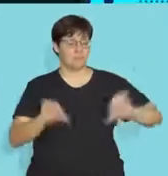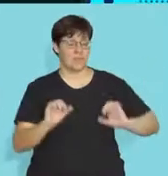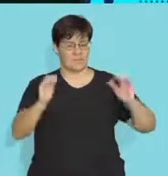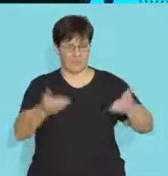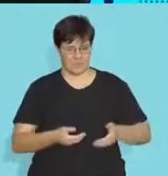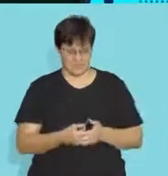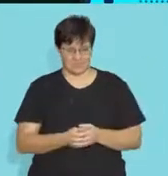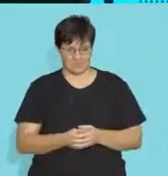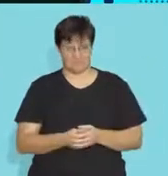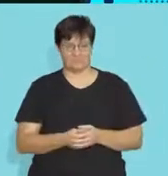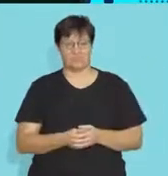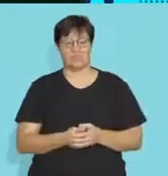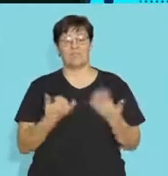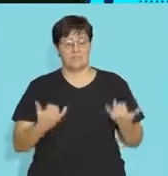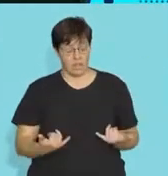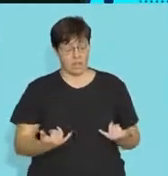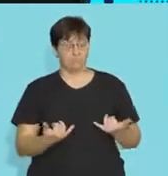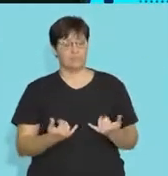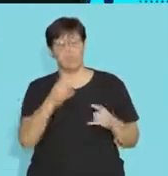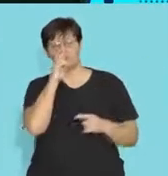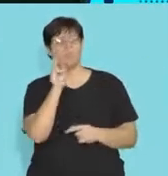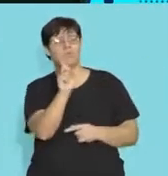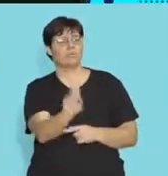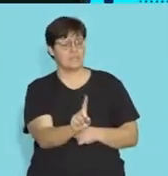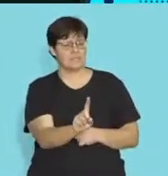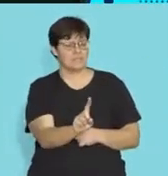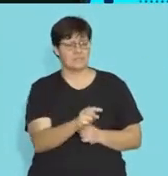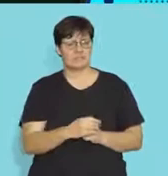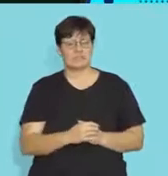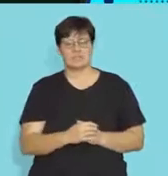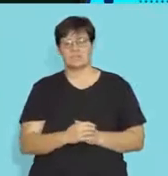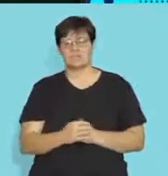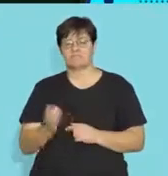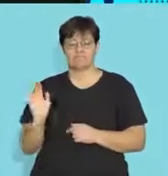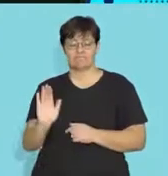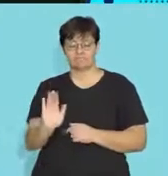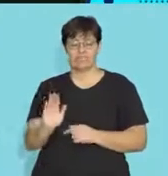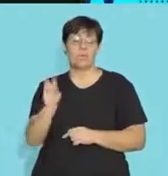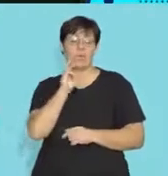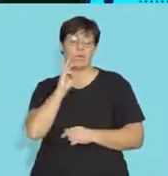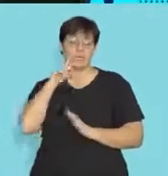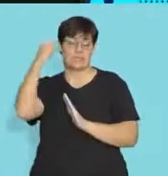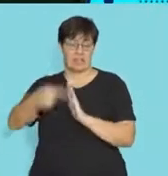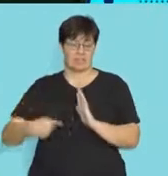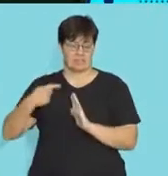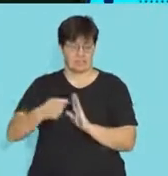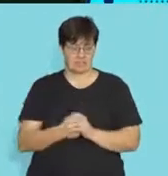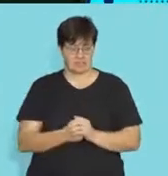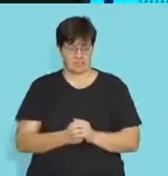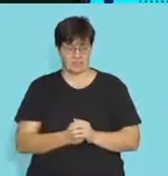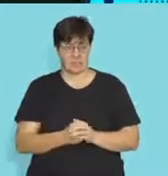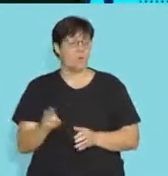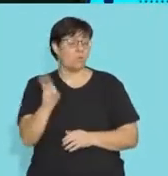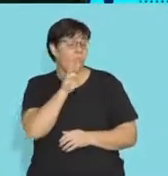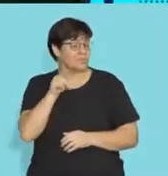Welcome back, life science learners, to the next segment. In our segment today, we're going to focus on the water cycle. It's important that we recognize